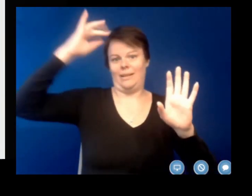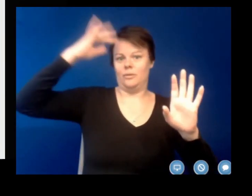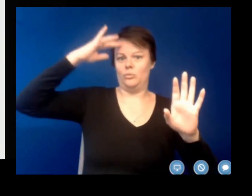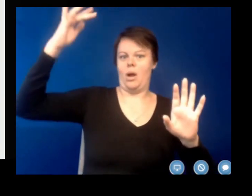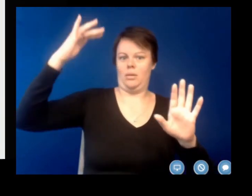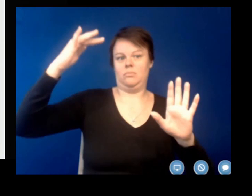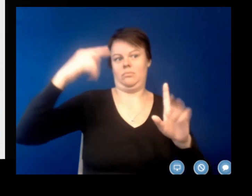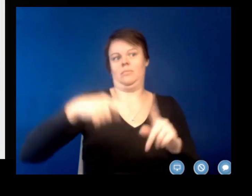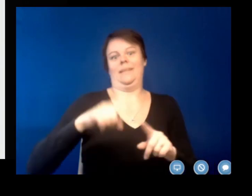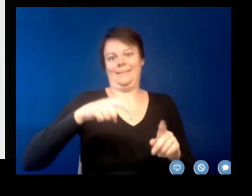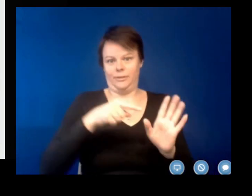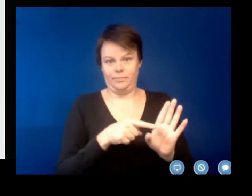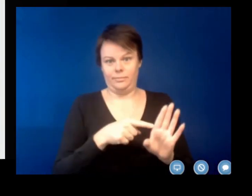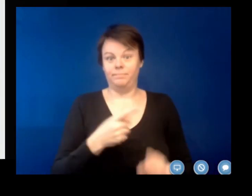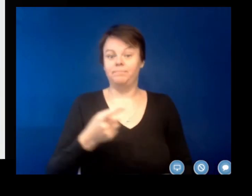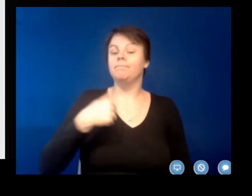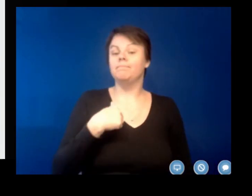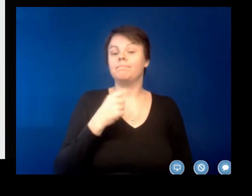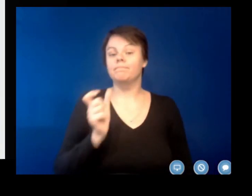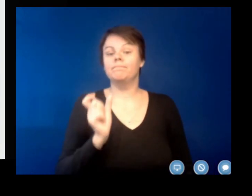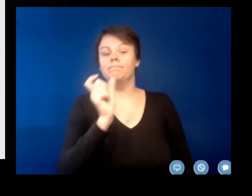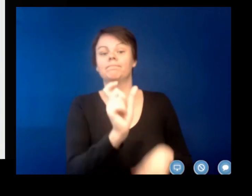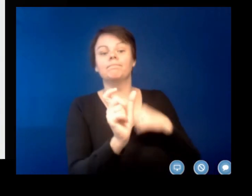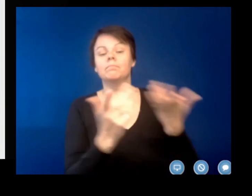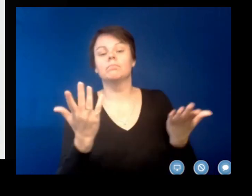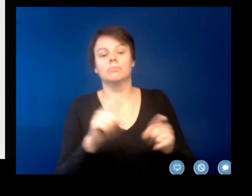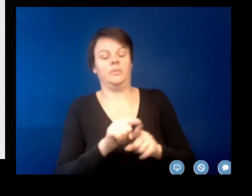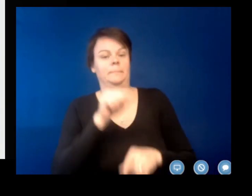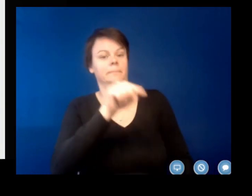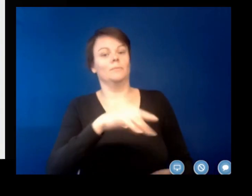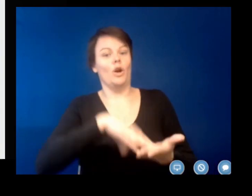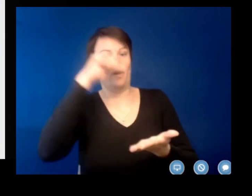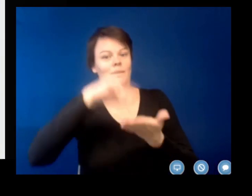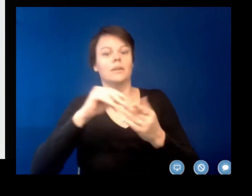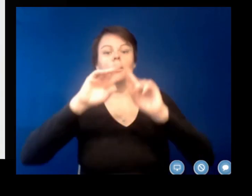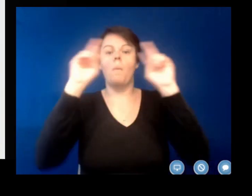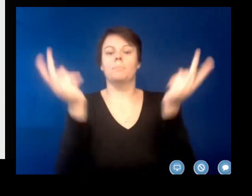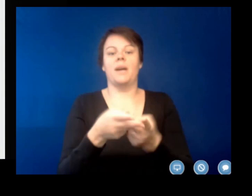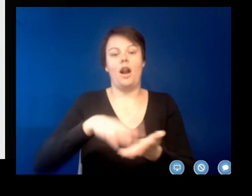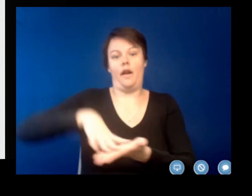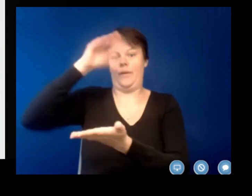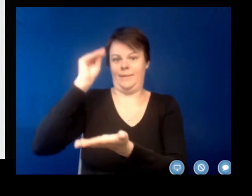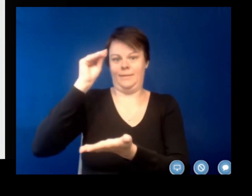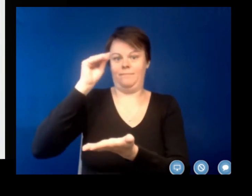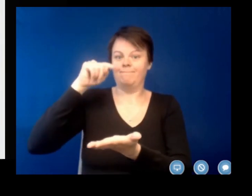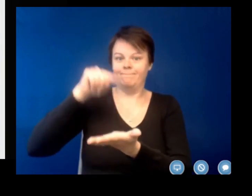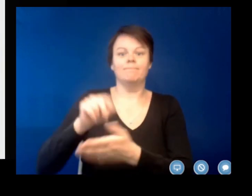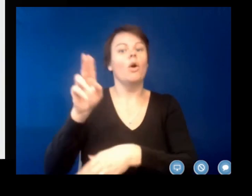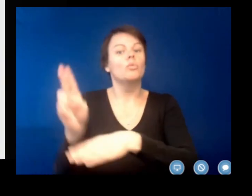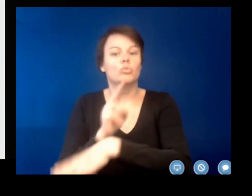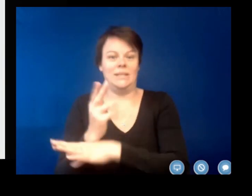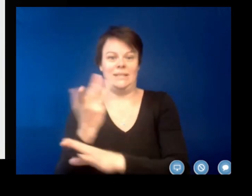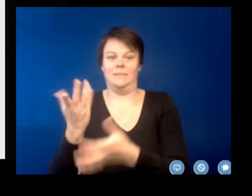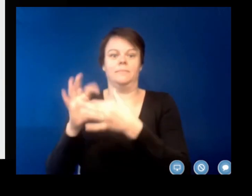do this, why can't we learn to shape abstract social relations? And indeed, I think we can